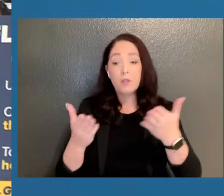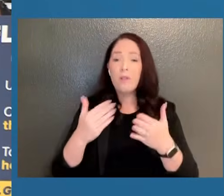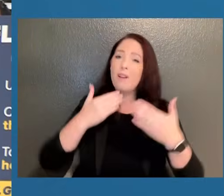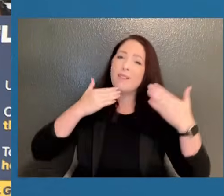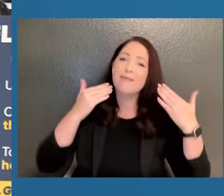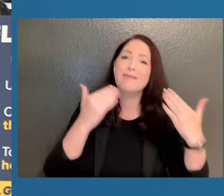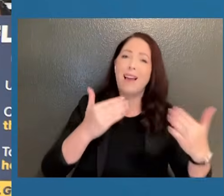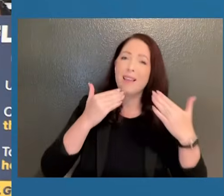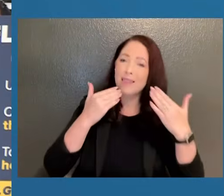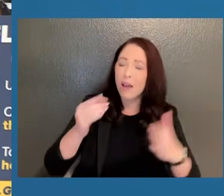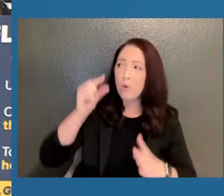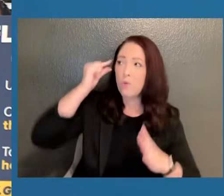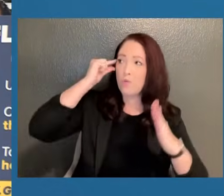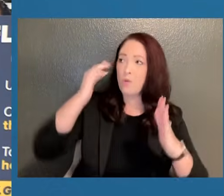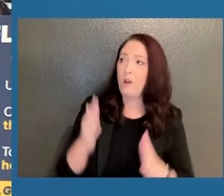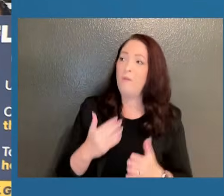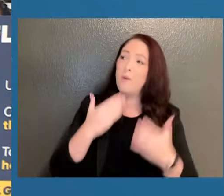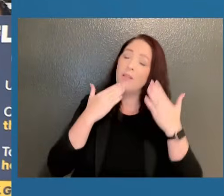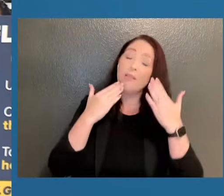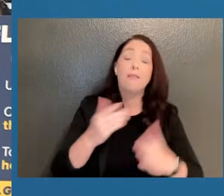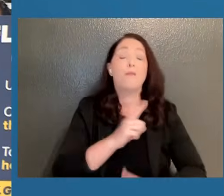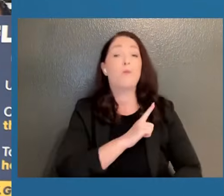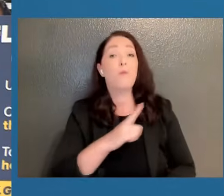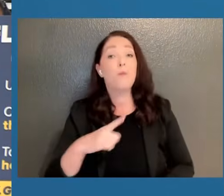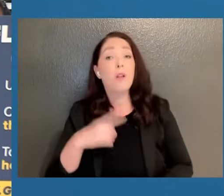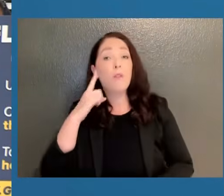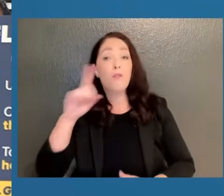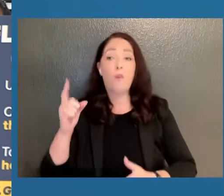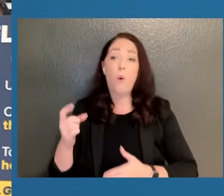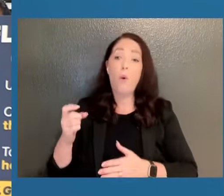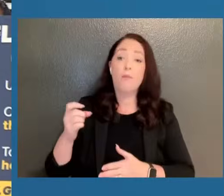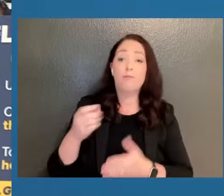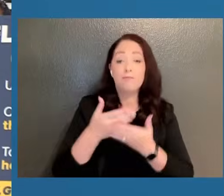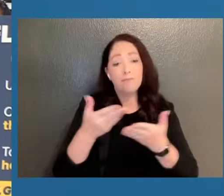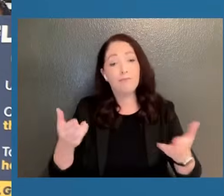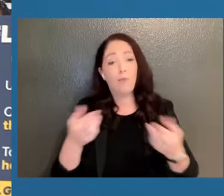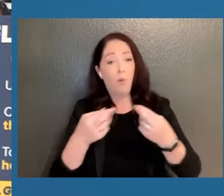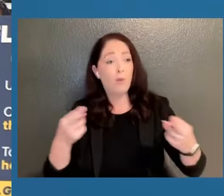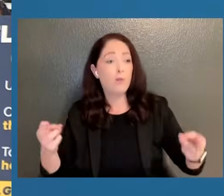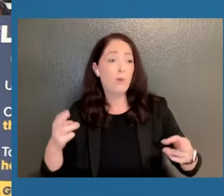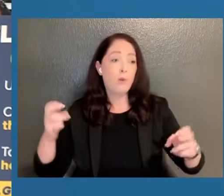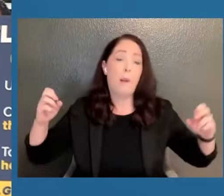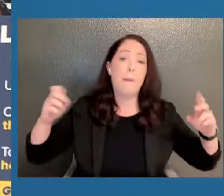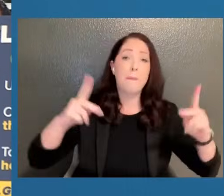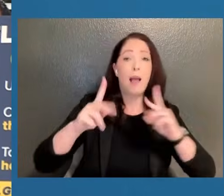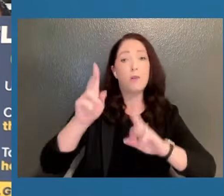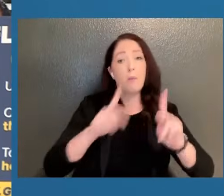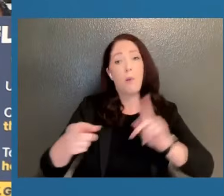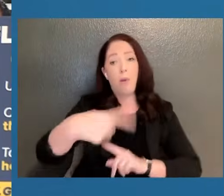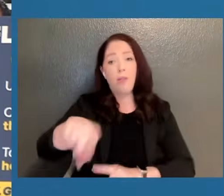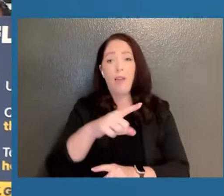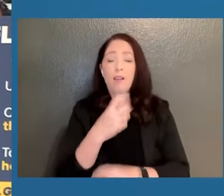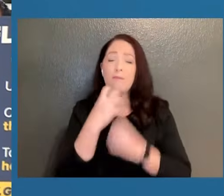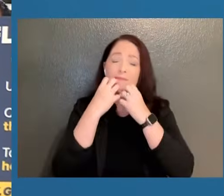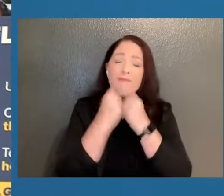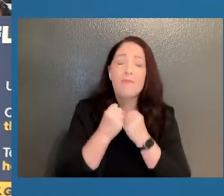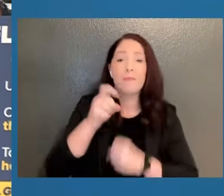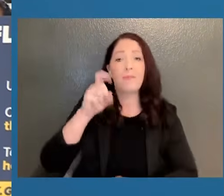Governor Hochul and the legislators for putting resources back into the hands of those who need it the most. So thank